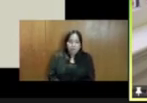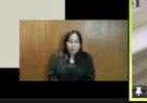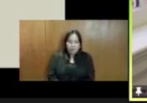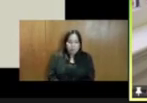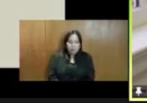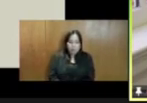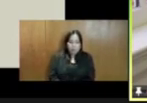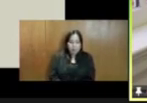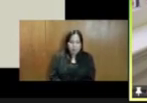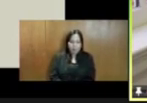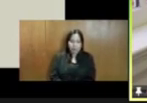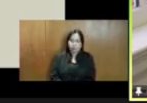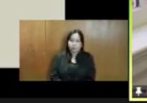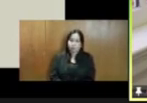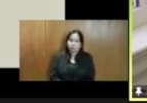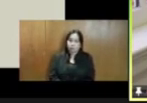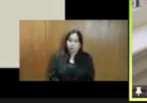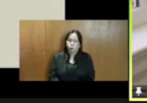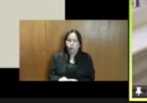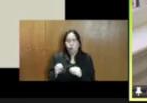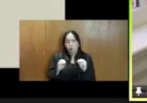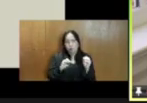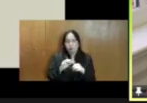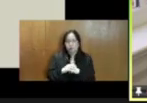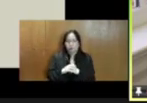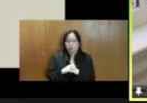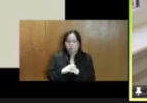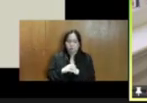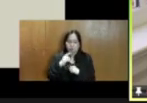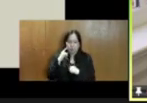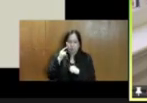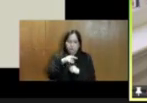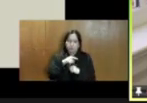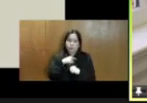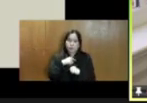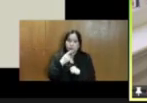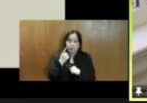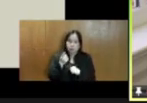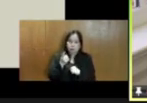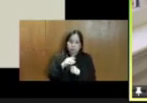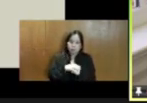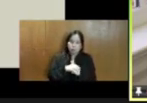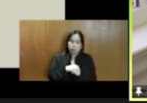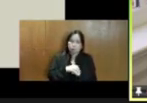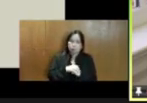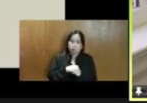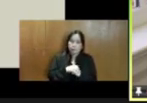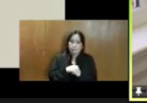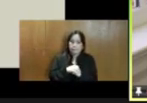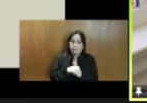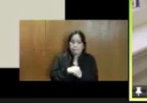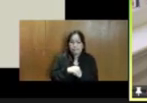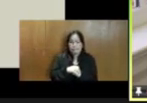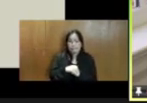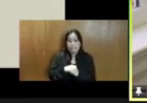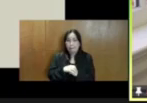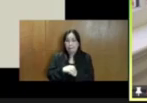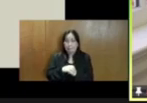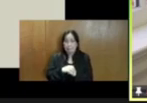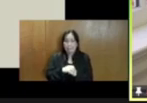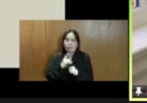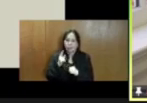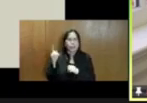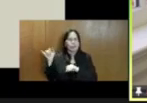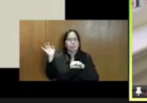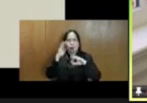Okay, so, you know, this is obviously, you all are caring about this significantly. This is a big issue in the United States